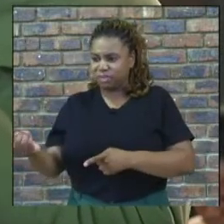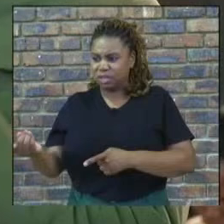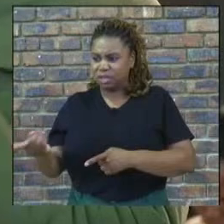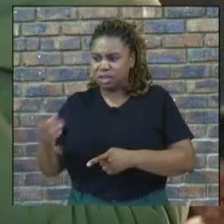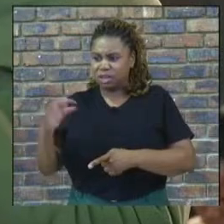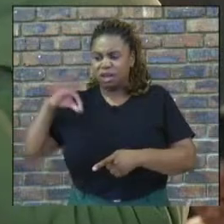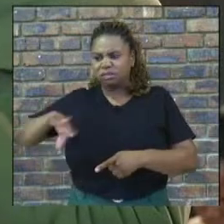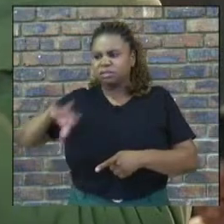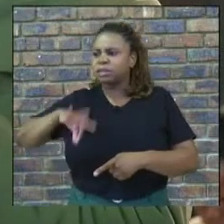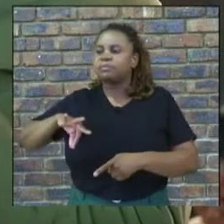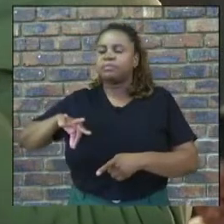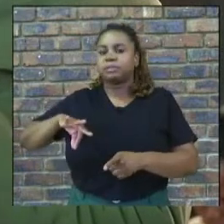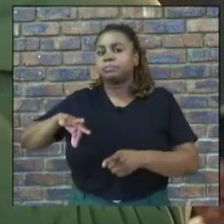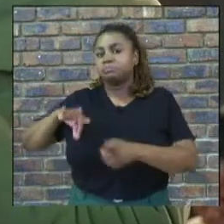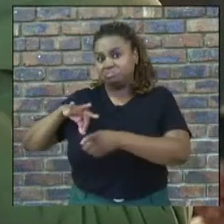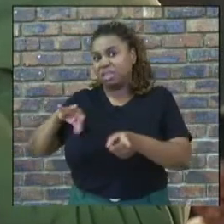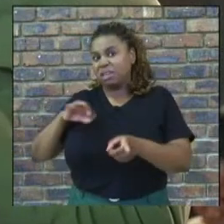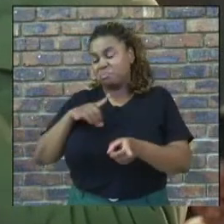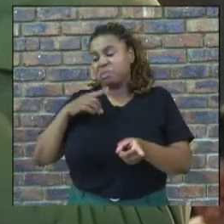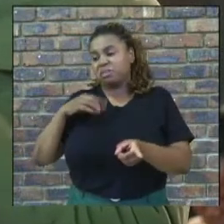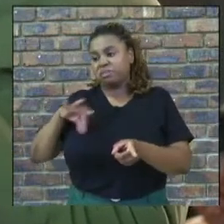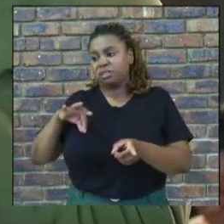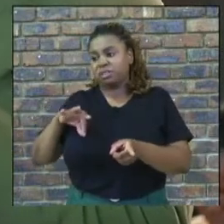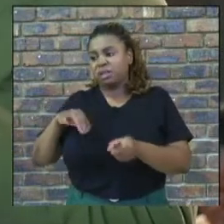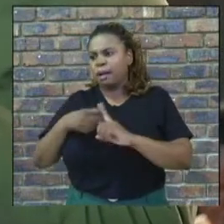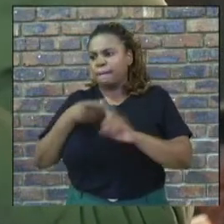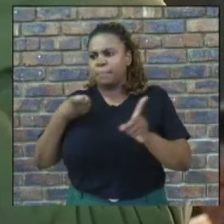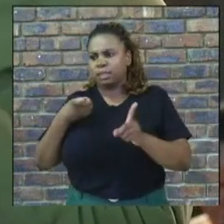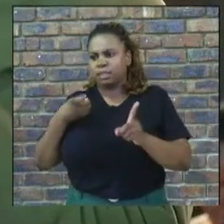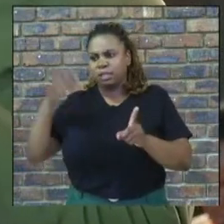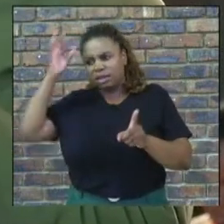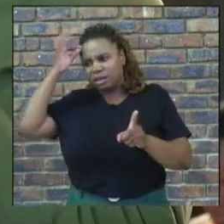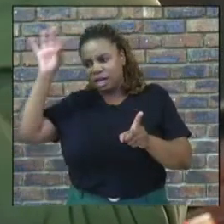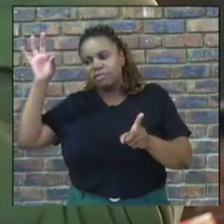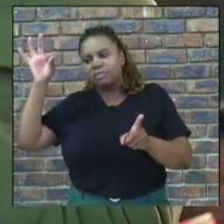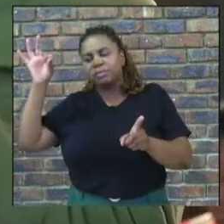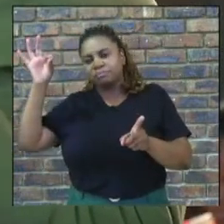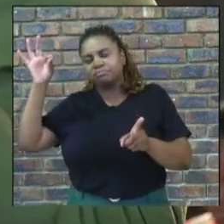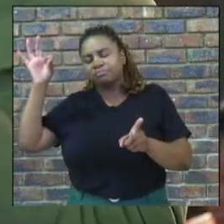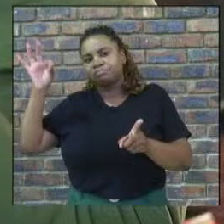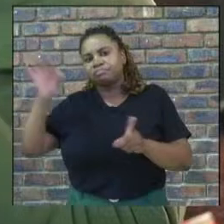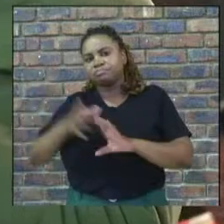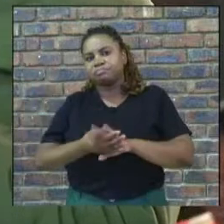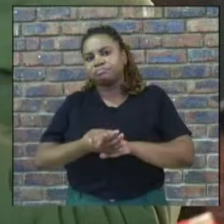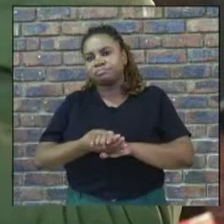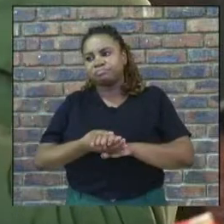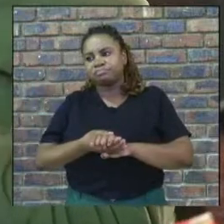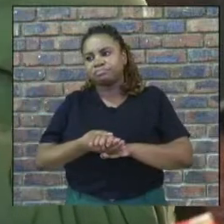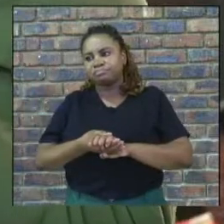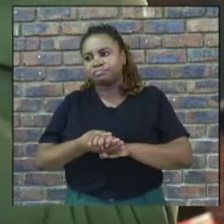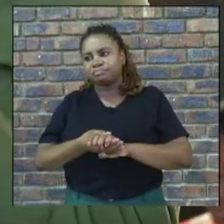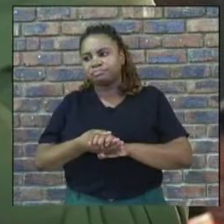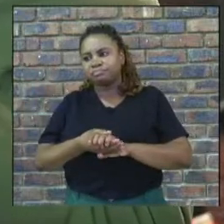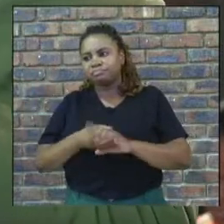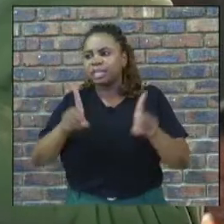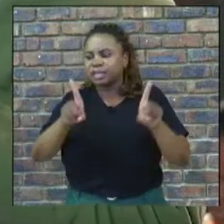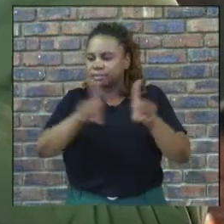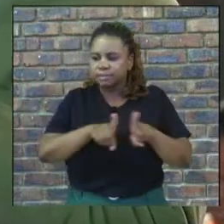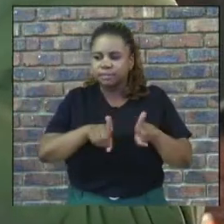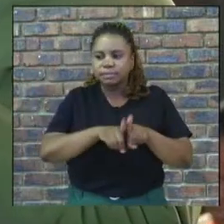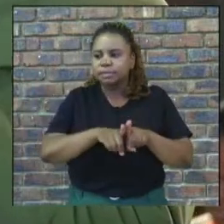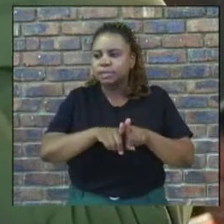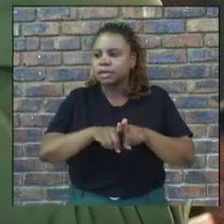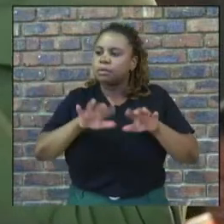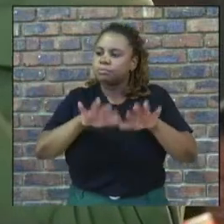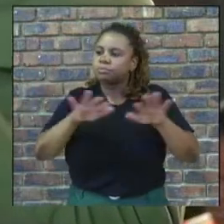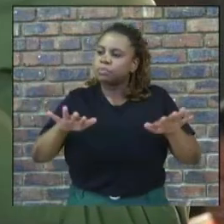how to protect it, because even the people ba checkang hore these people are selling